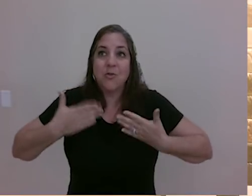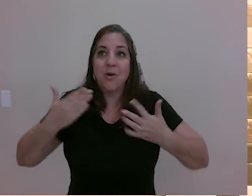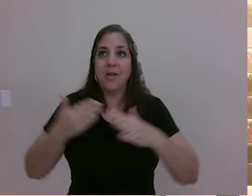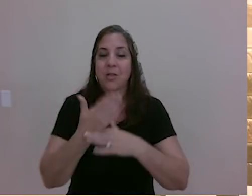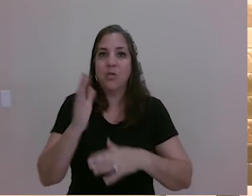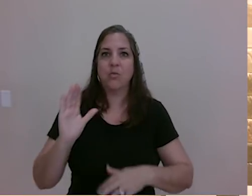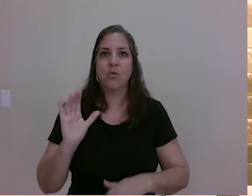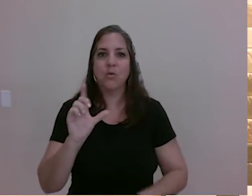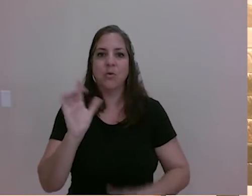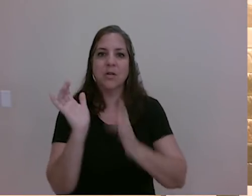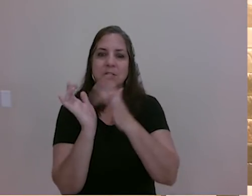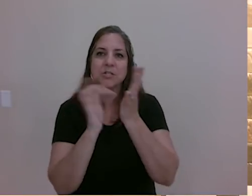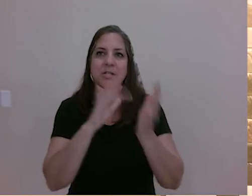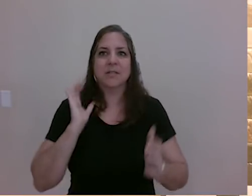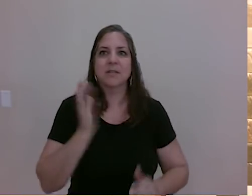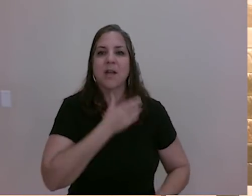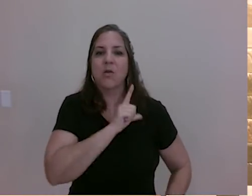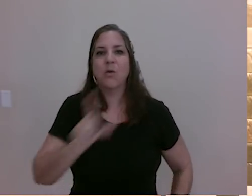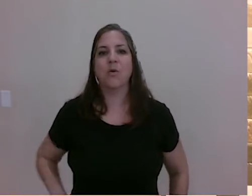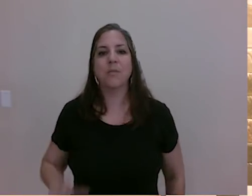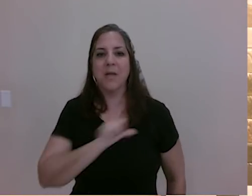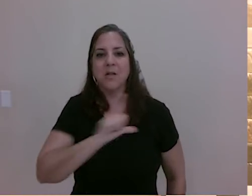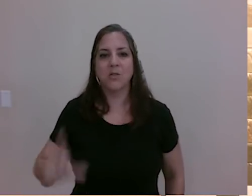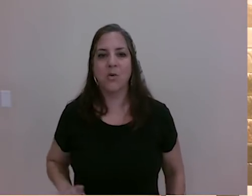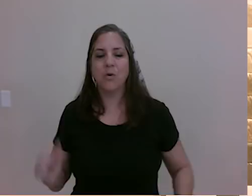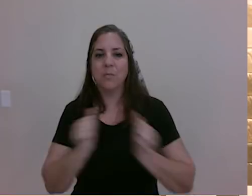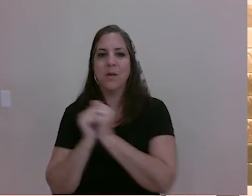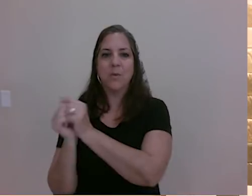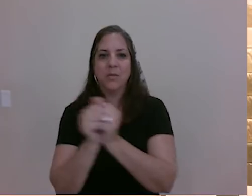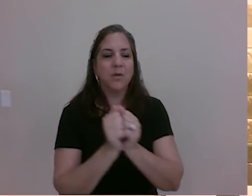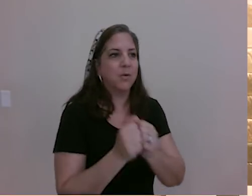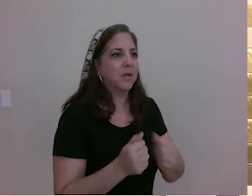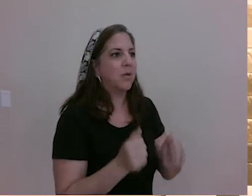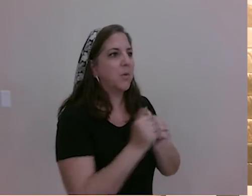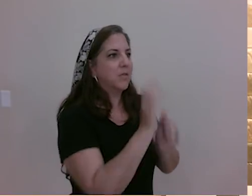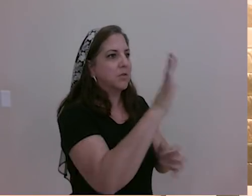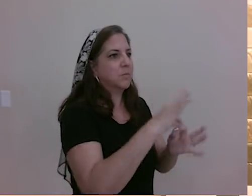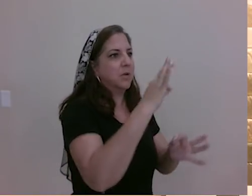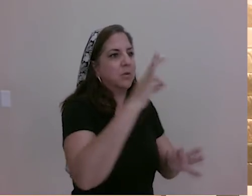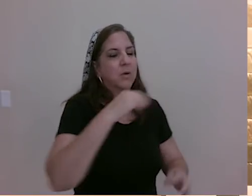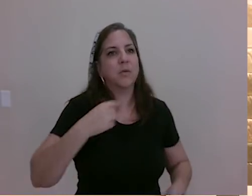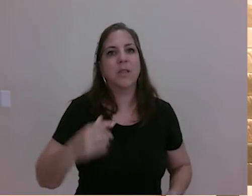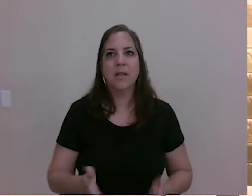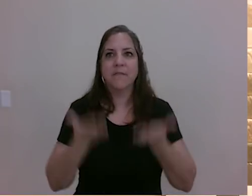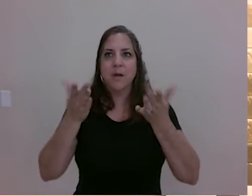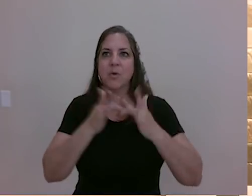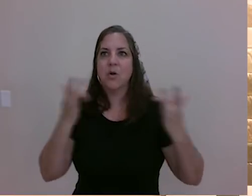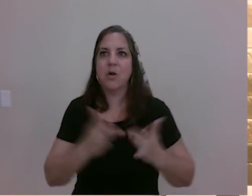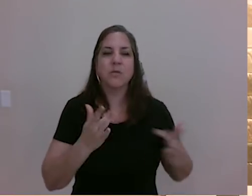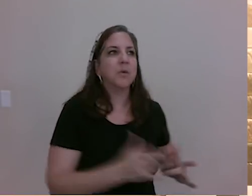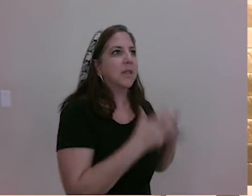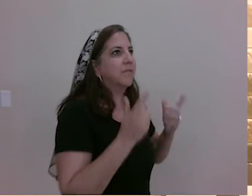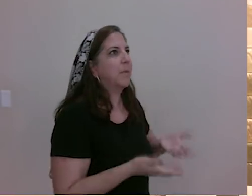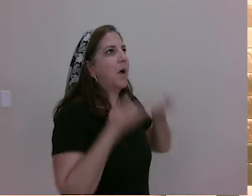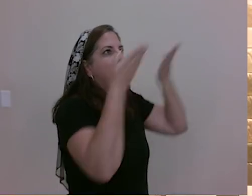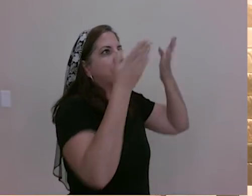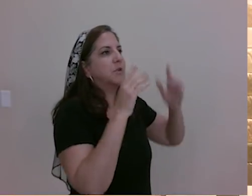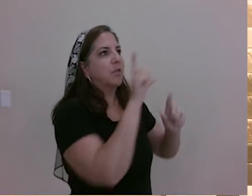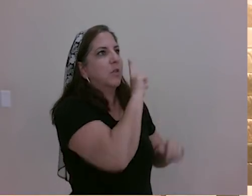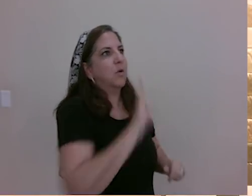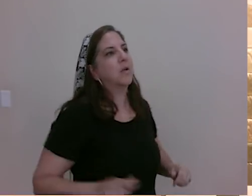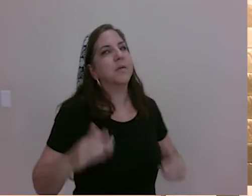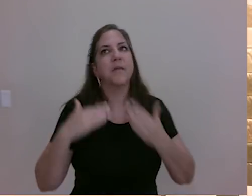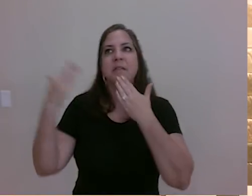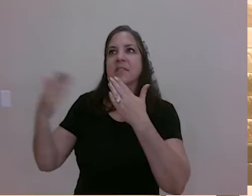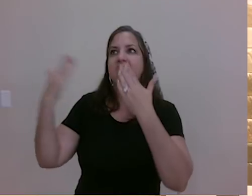Lord be with you. And with your spirit. Lift up your hearts. We lift them up to the Lord. Let us give thanks to the Lord our God. It is